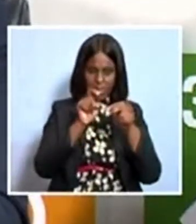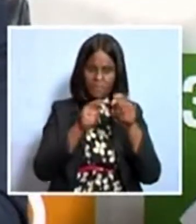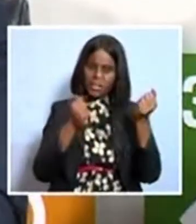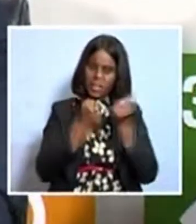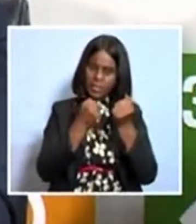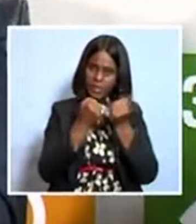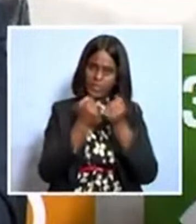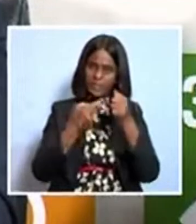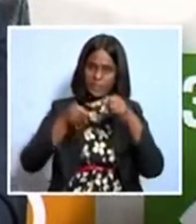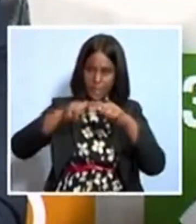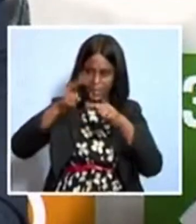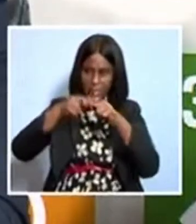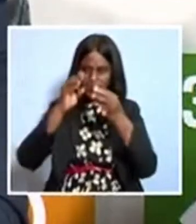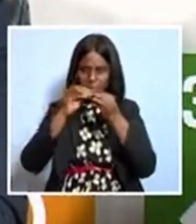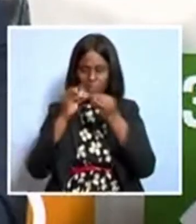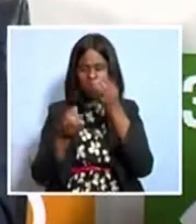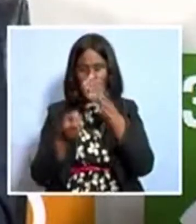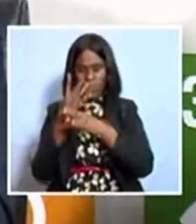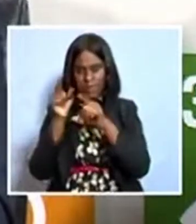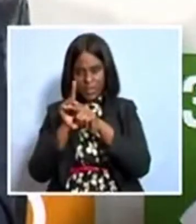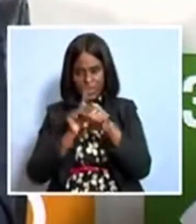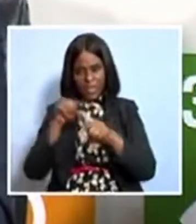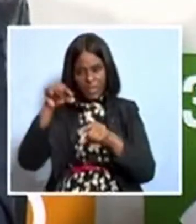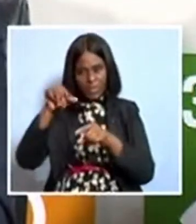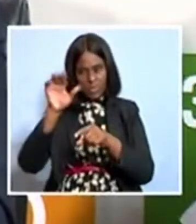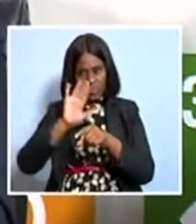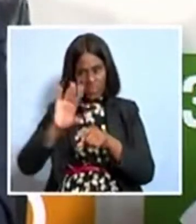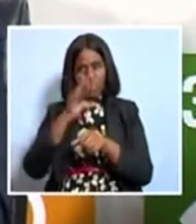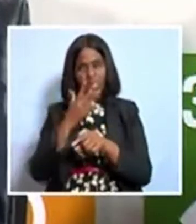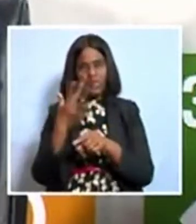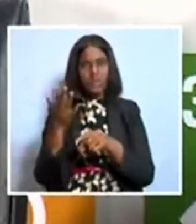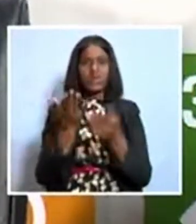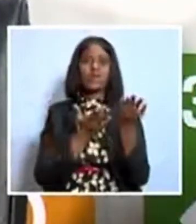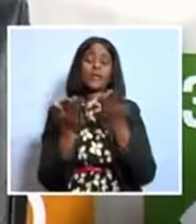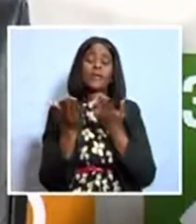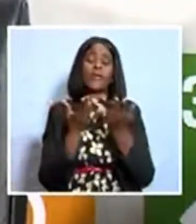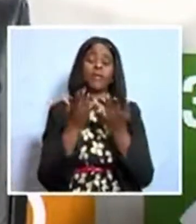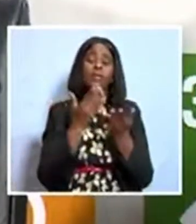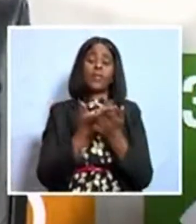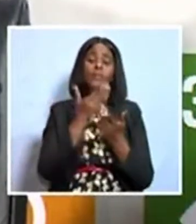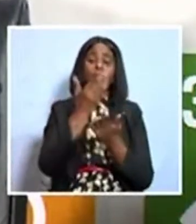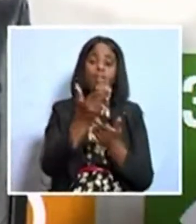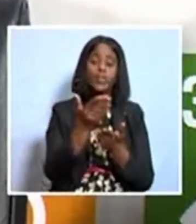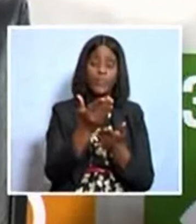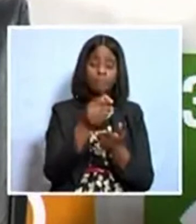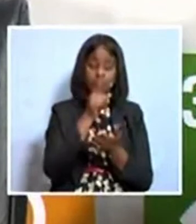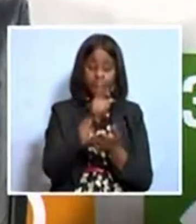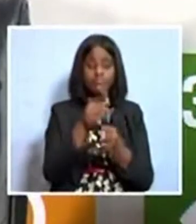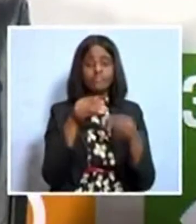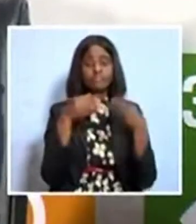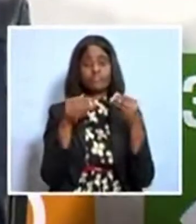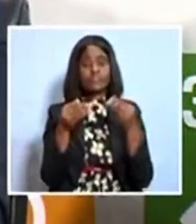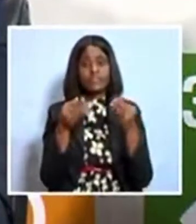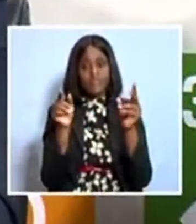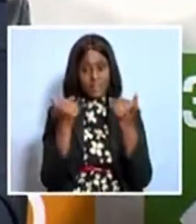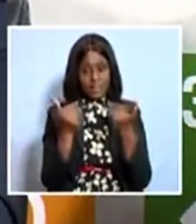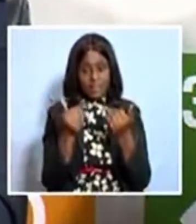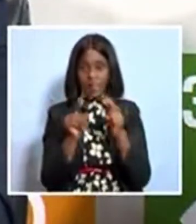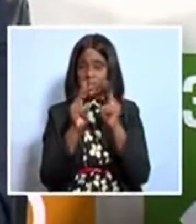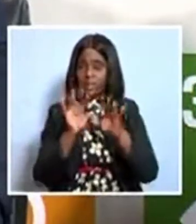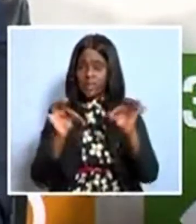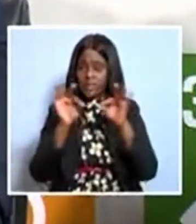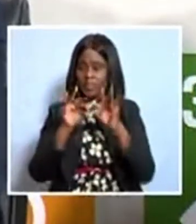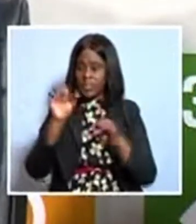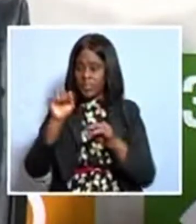increase their quantities of production and quality of the products to be able to be bought by the market. So essentially, the SME will only